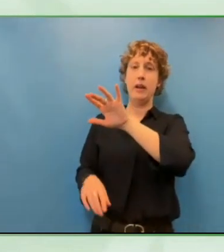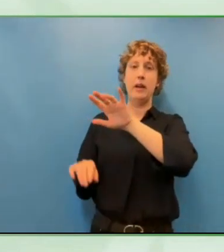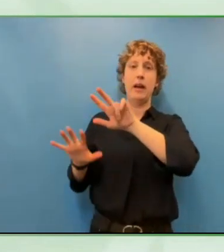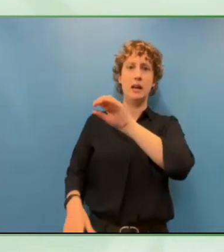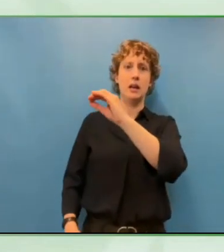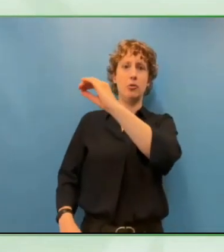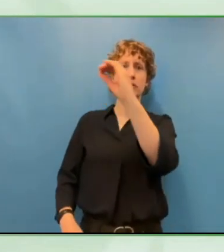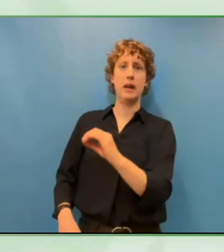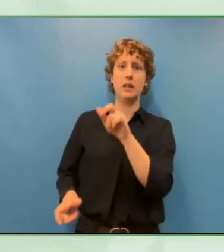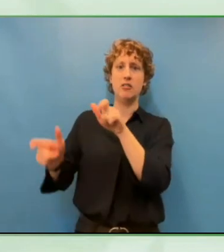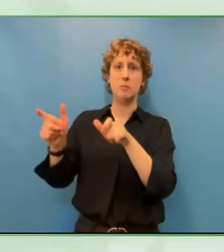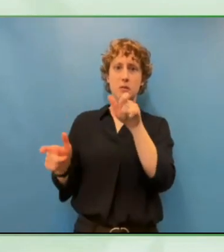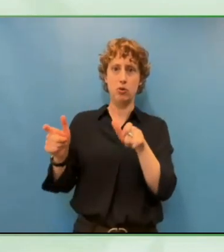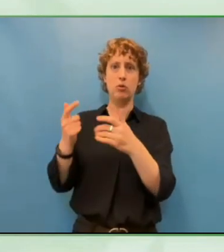is